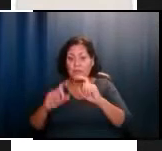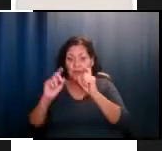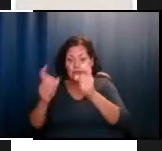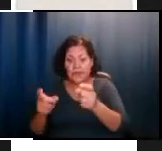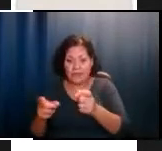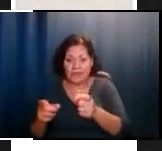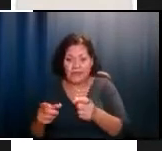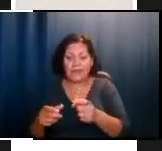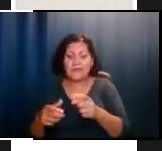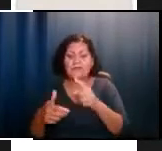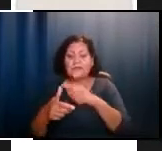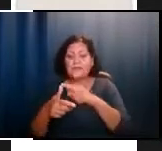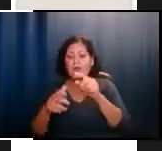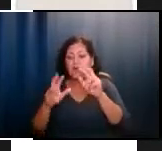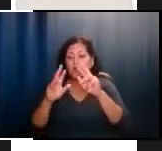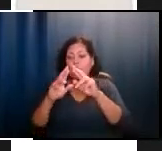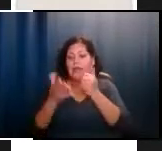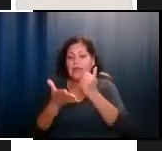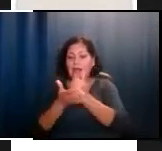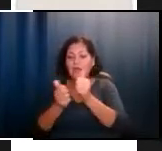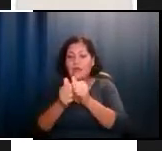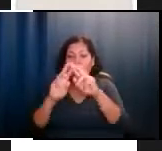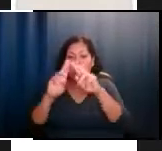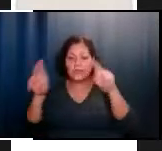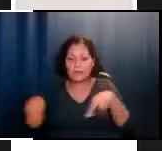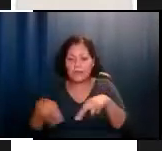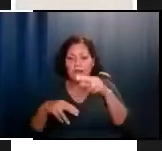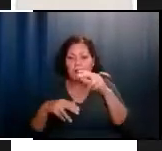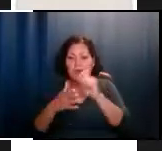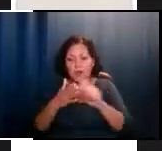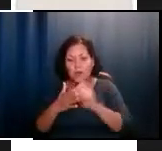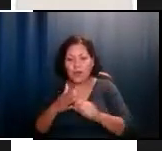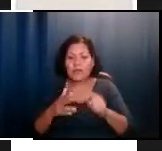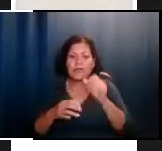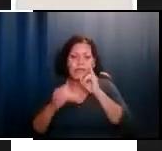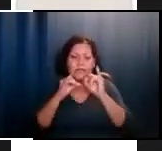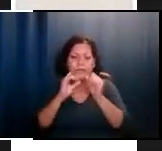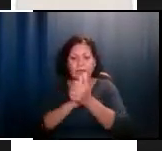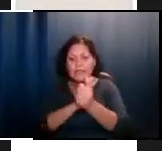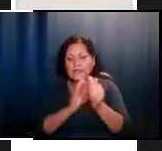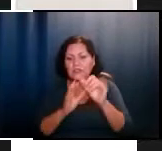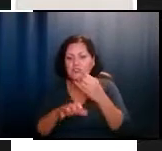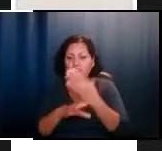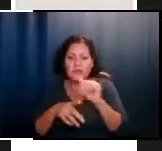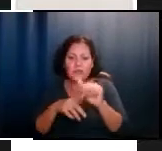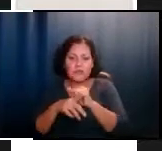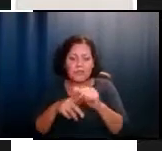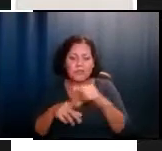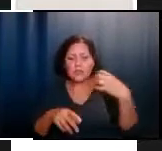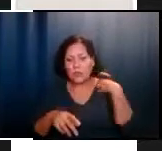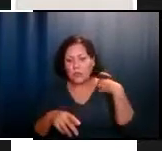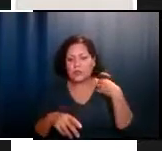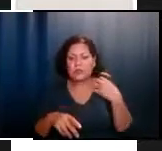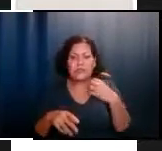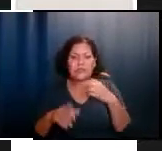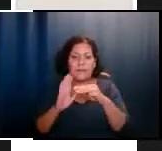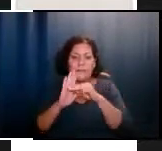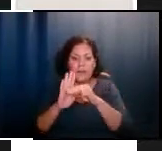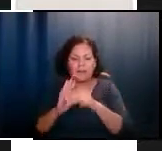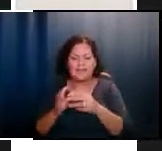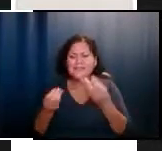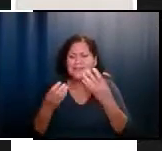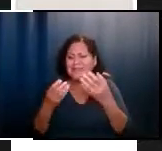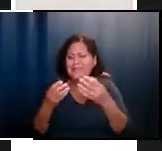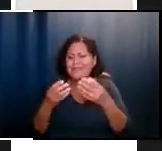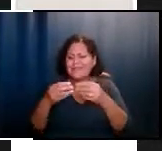right: resumes, interviews, job training, coaching, modeling, those kind of things. There's a whole lot of wonderful organizations in San